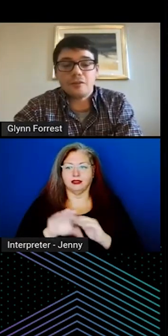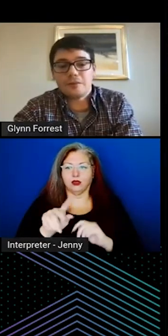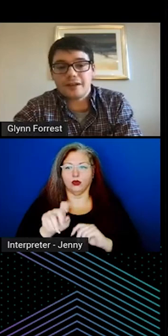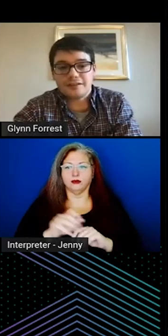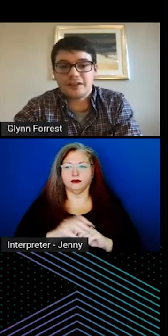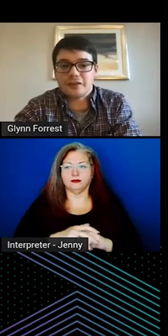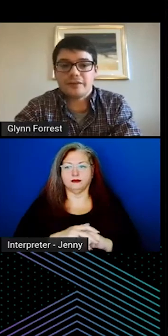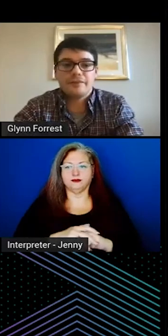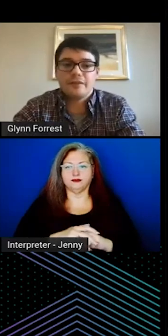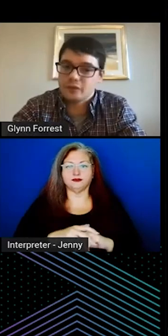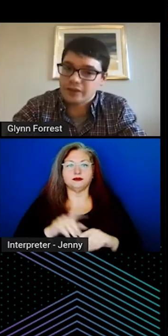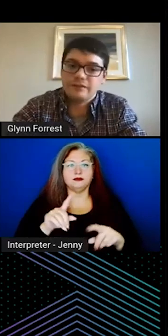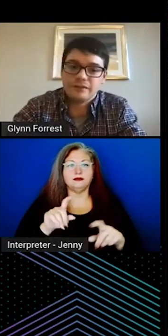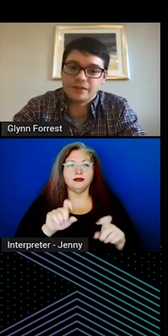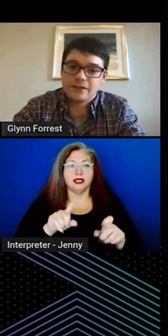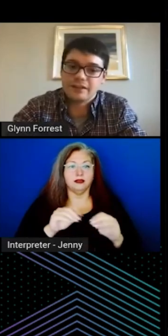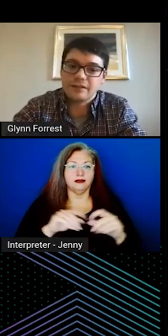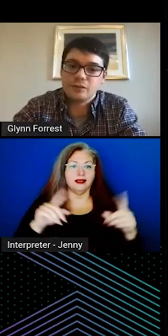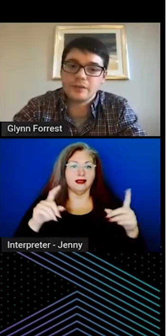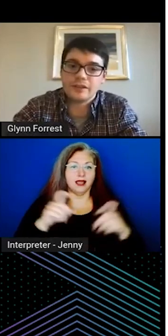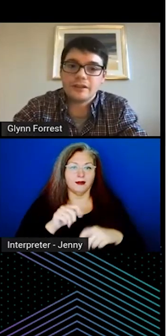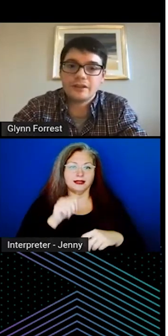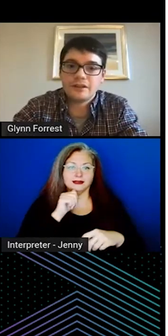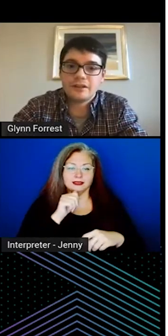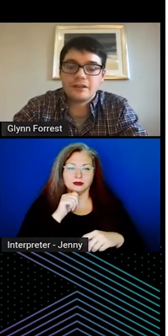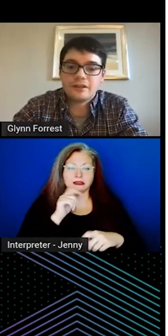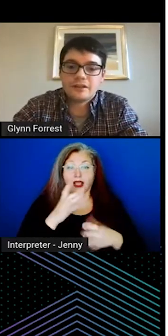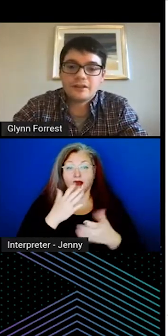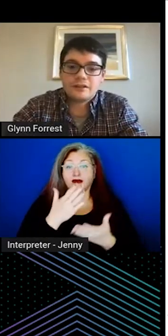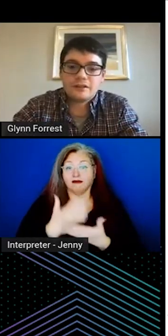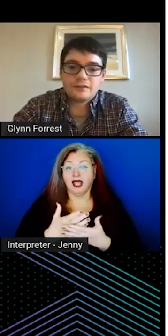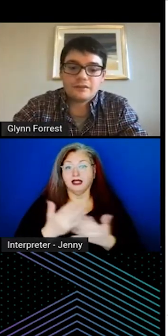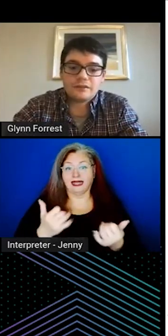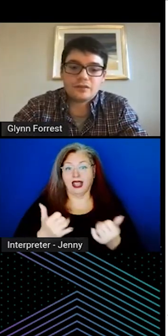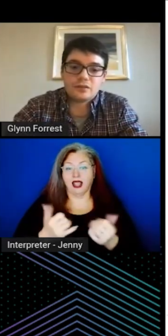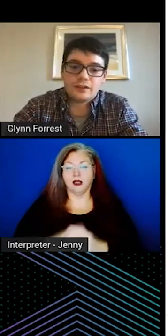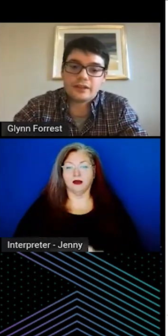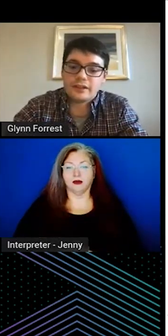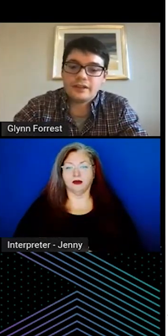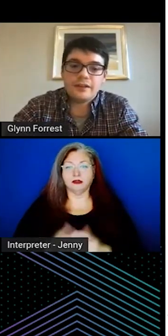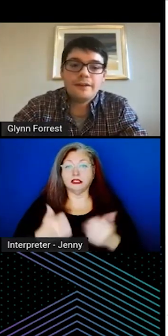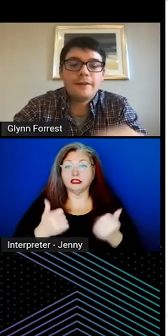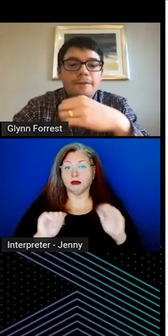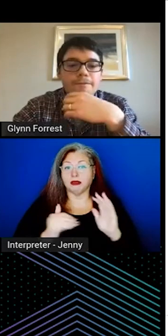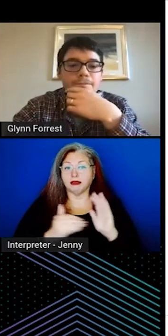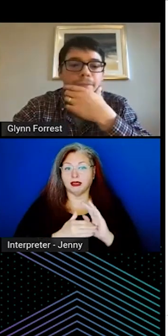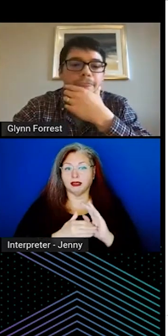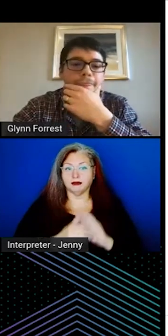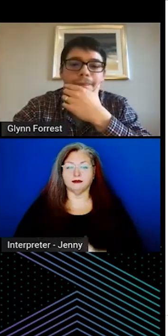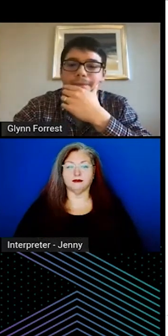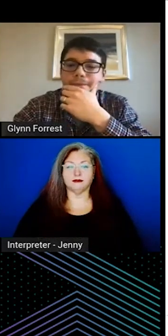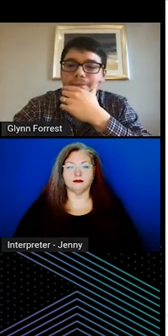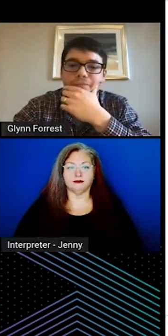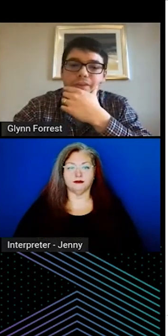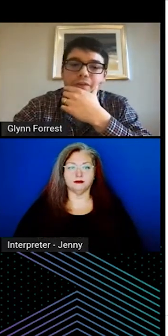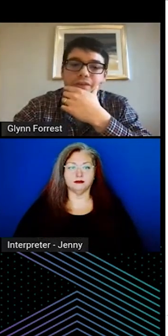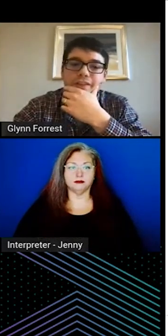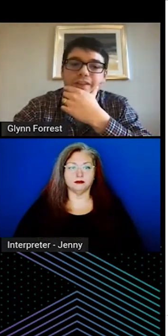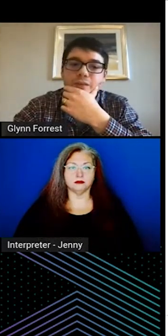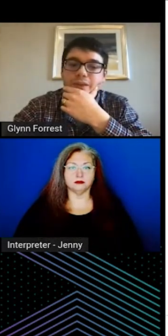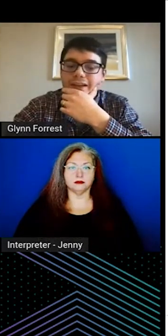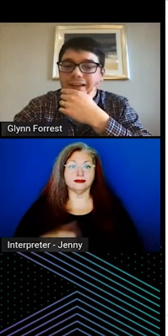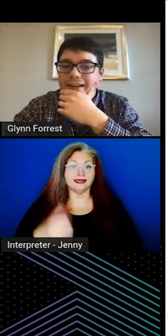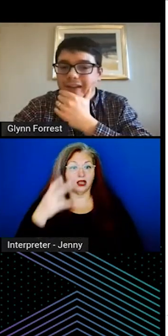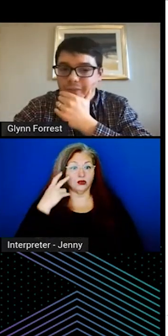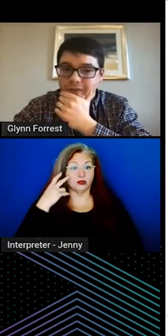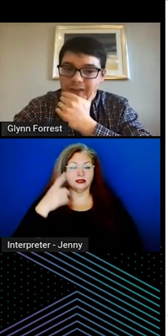this complex secret? Okay, that's valid at the moment. Let's try again. Now you see here,